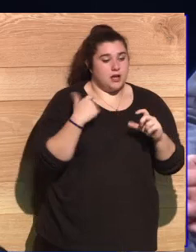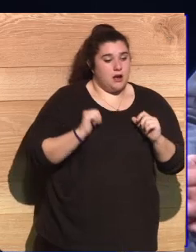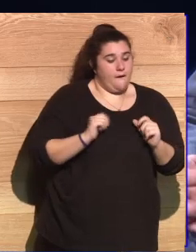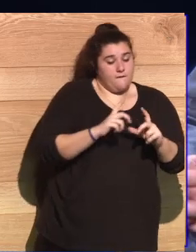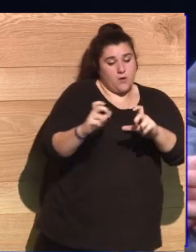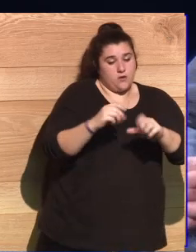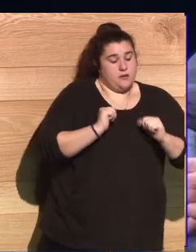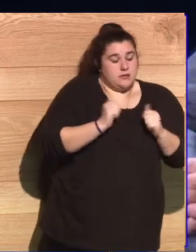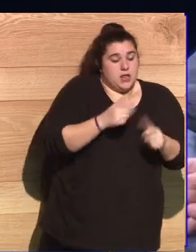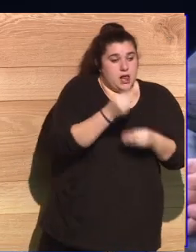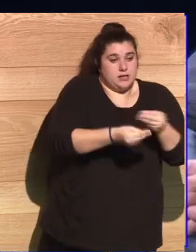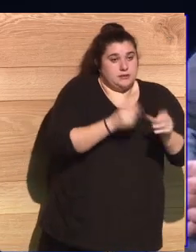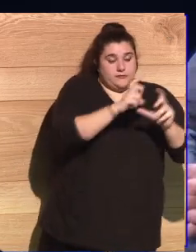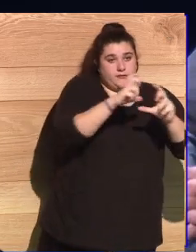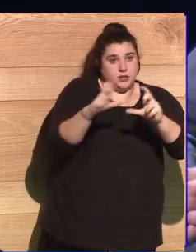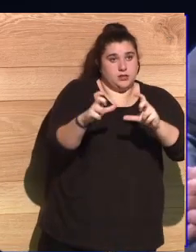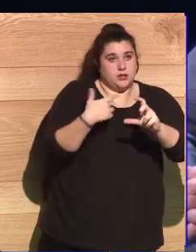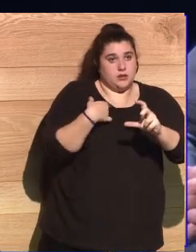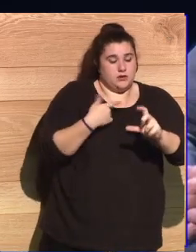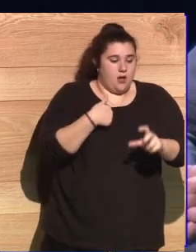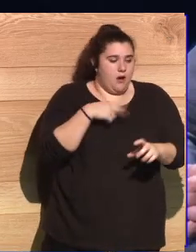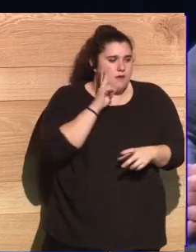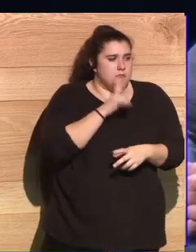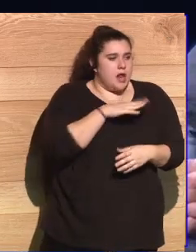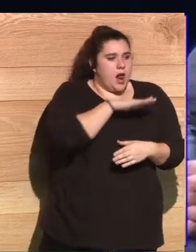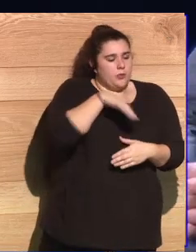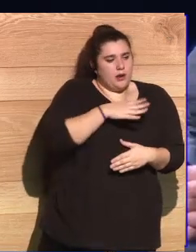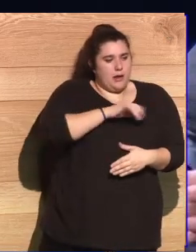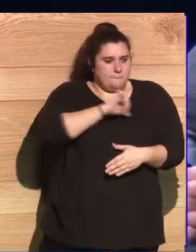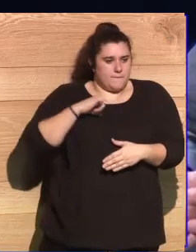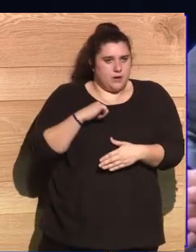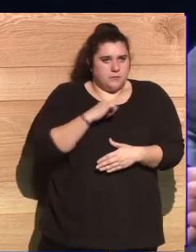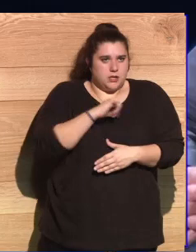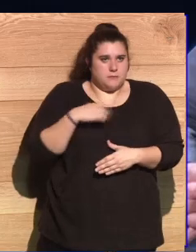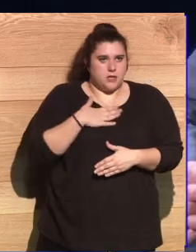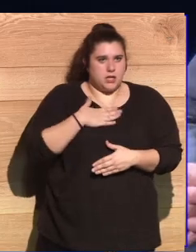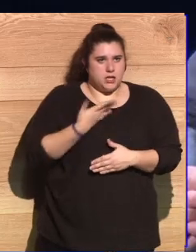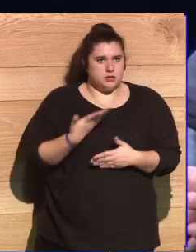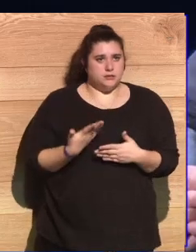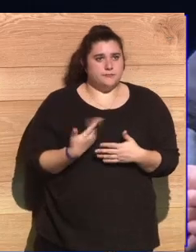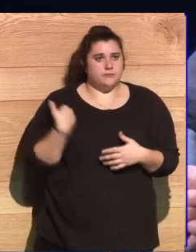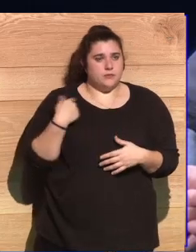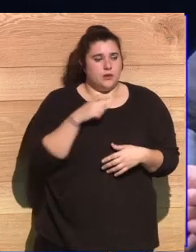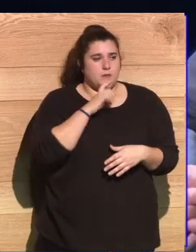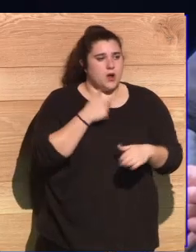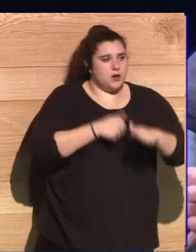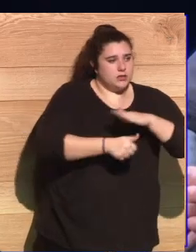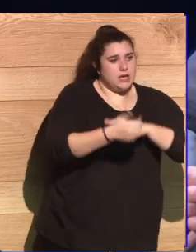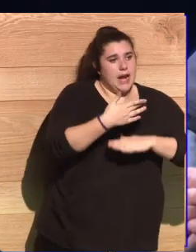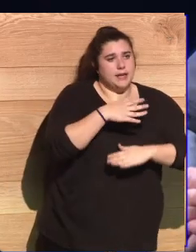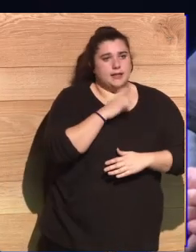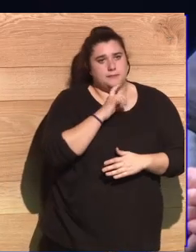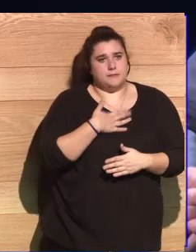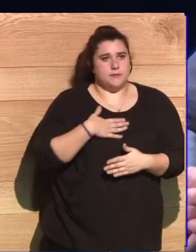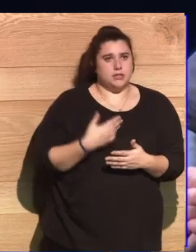Well, photography, well, I was starting to take pictures, and I was looking at my surroundings and in what